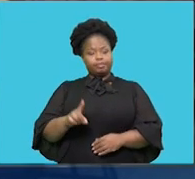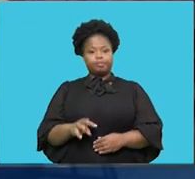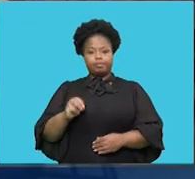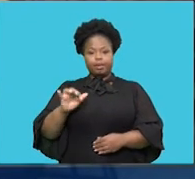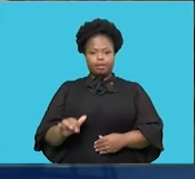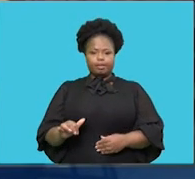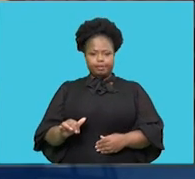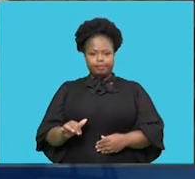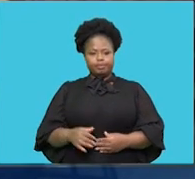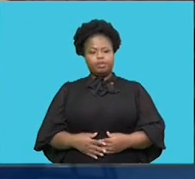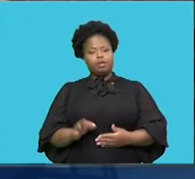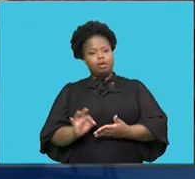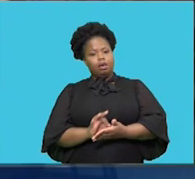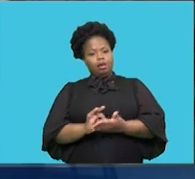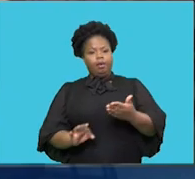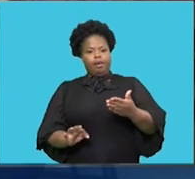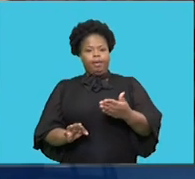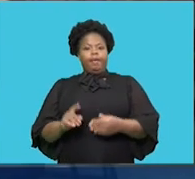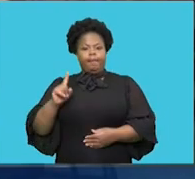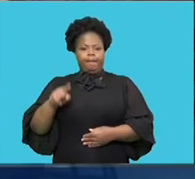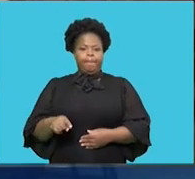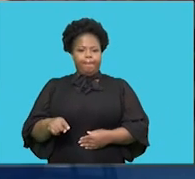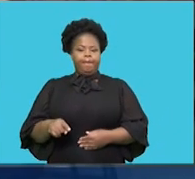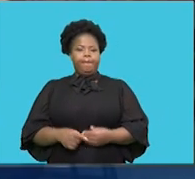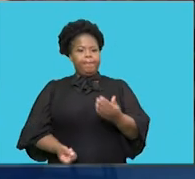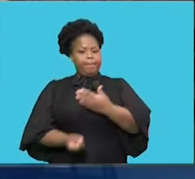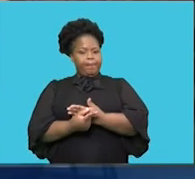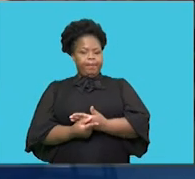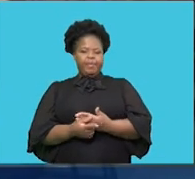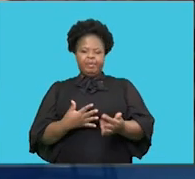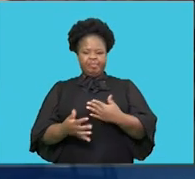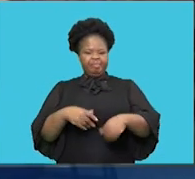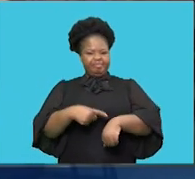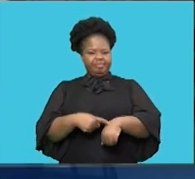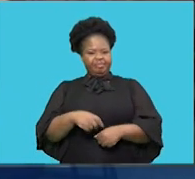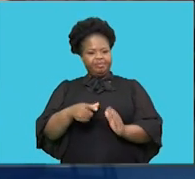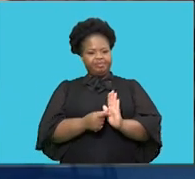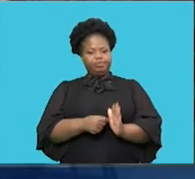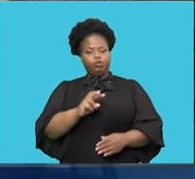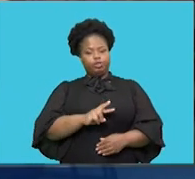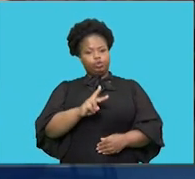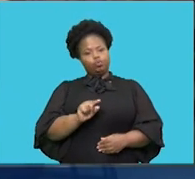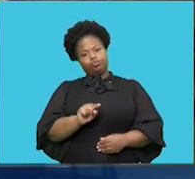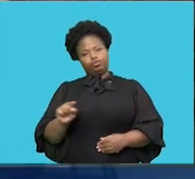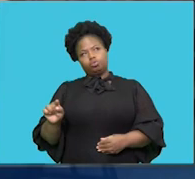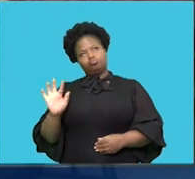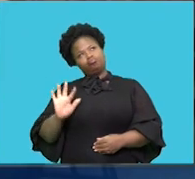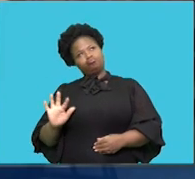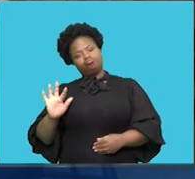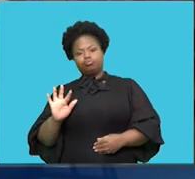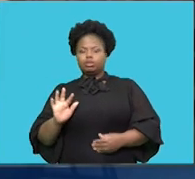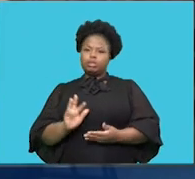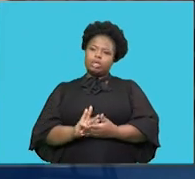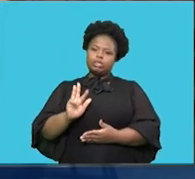the 21st of May. An election must evidently take place anytime from the 22nd to around, I think it's the 19th